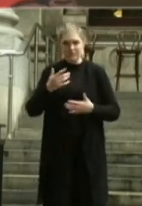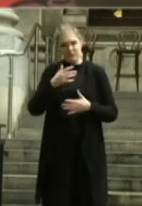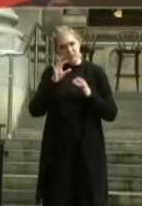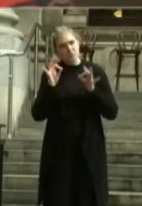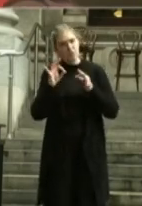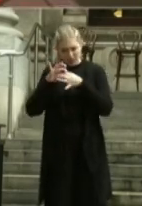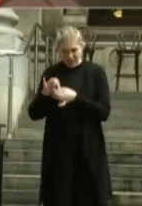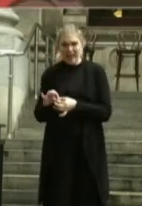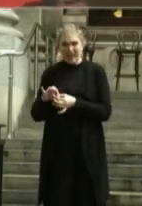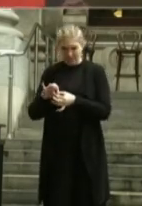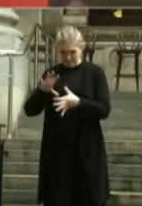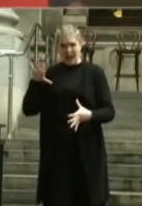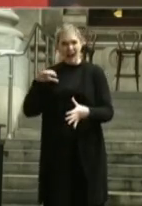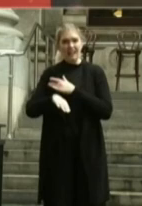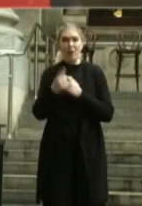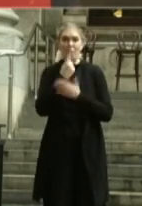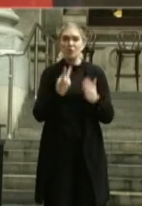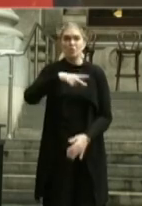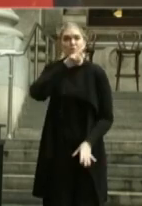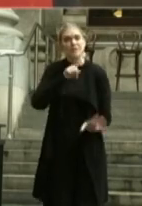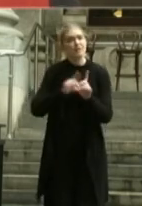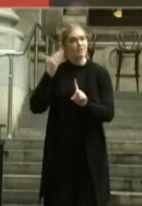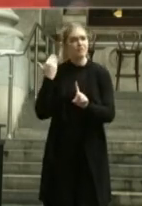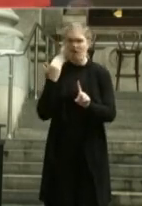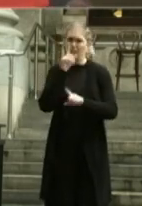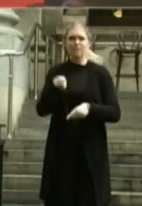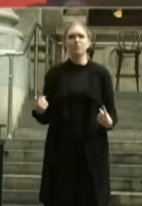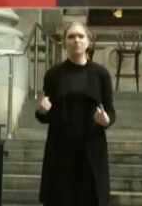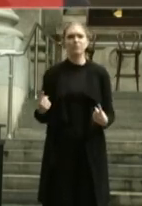history in merely the last 200 years?